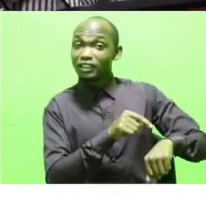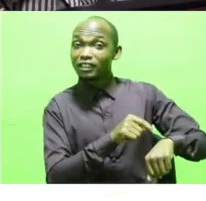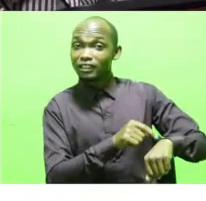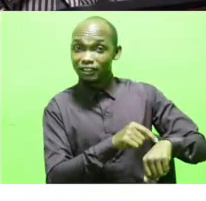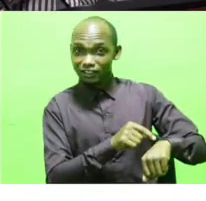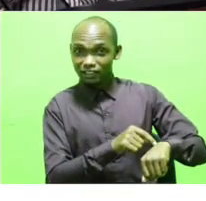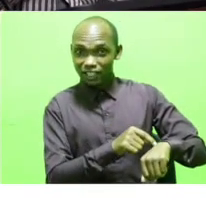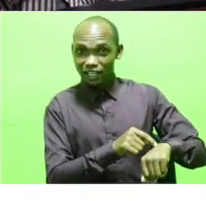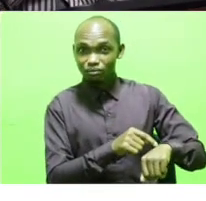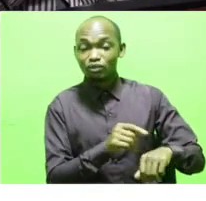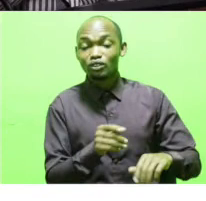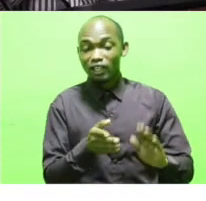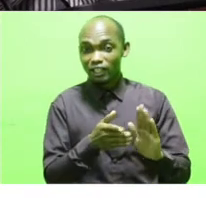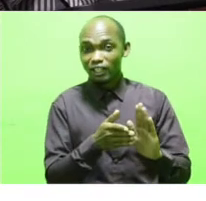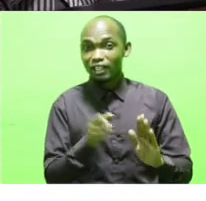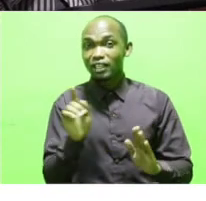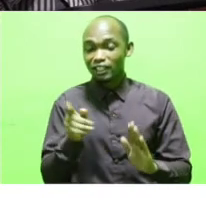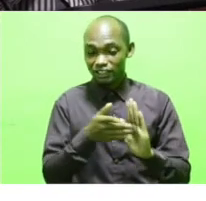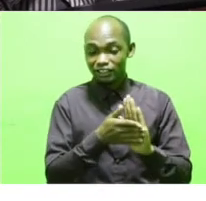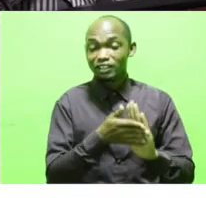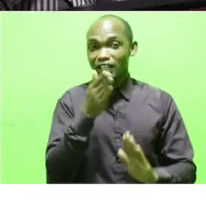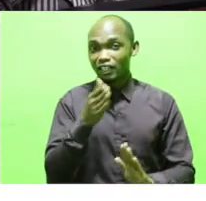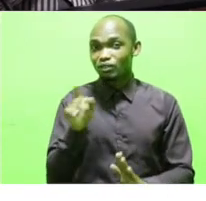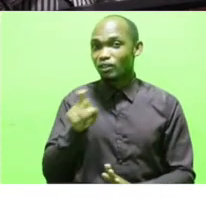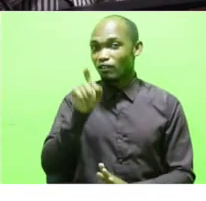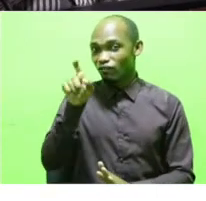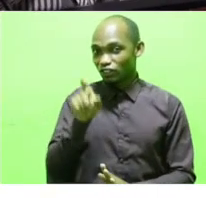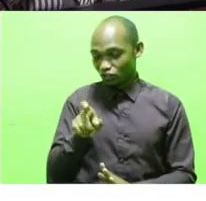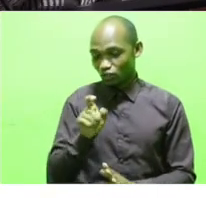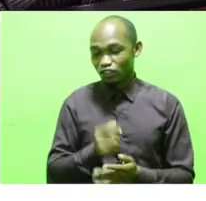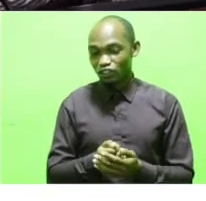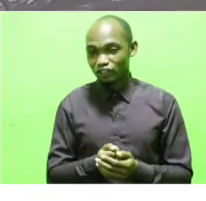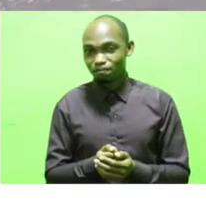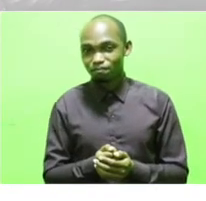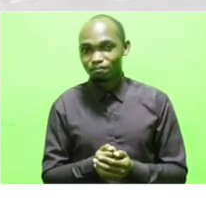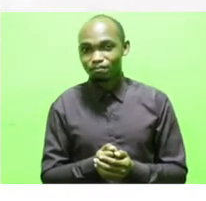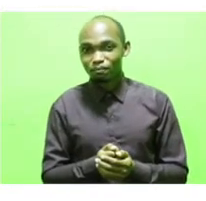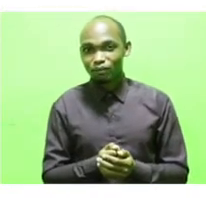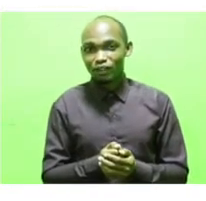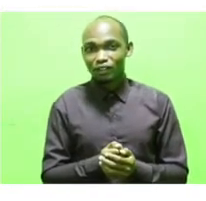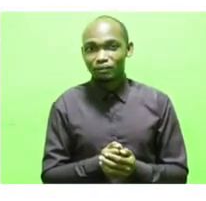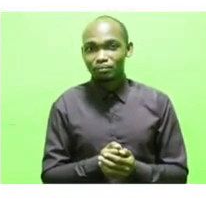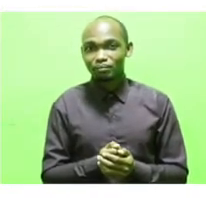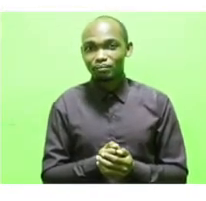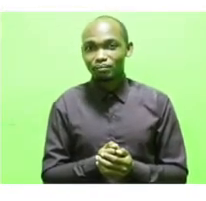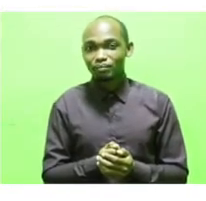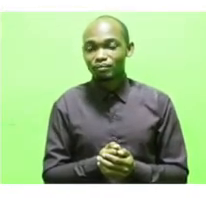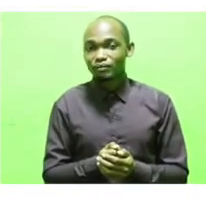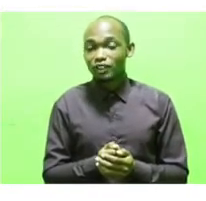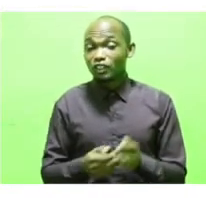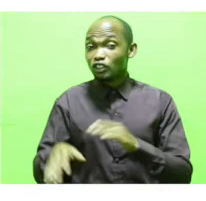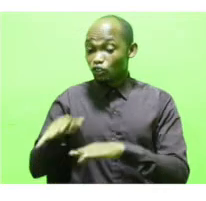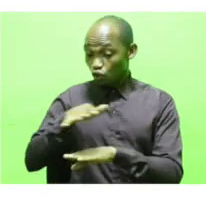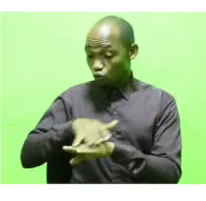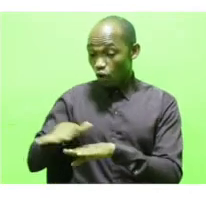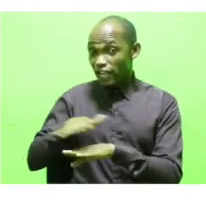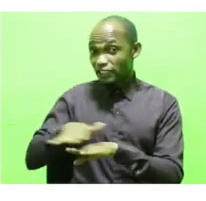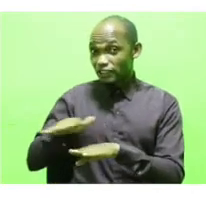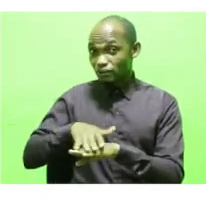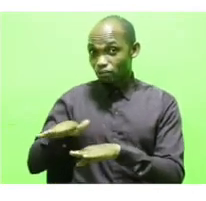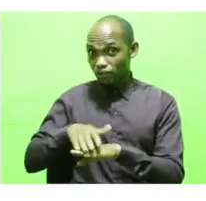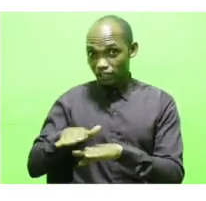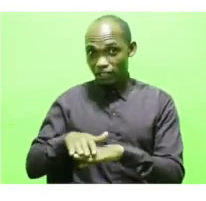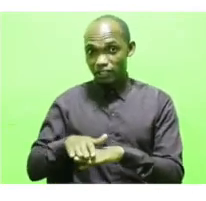any further time, let's start with our first question for the day. Our first question states that to